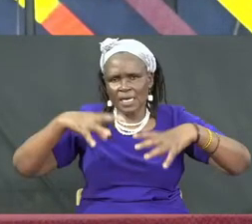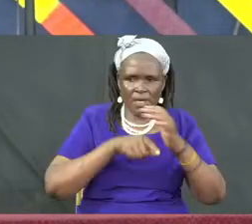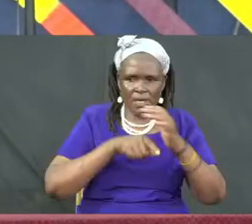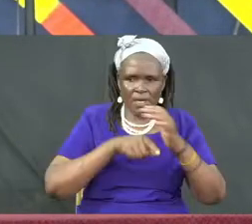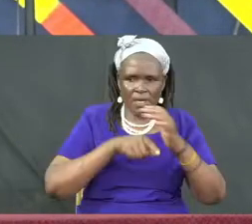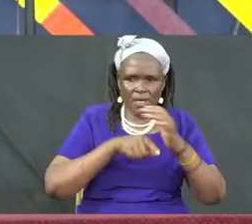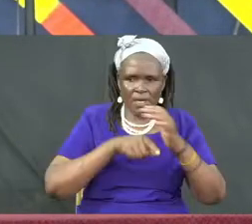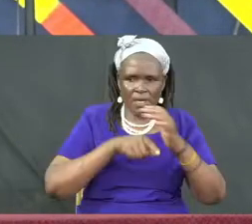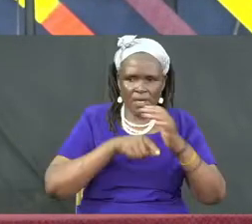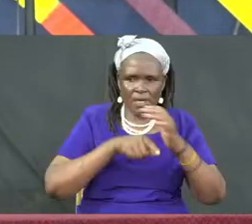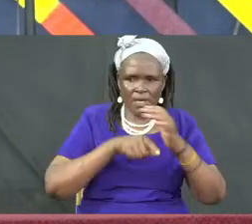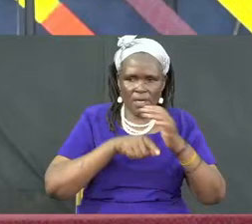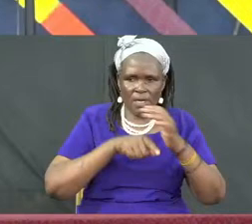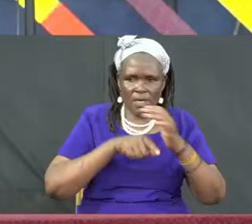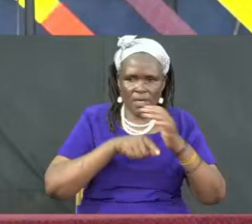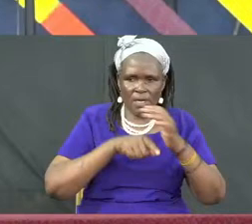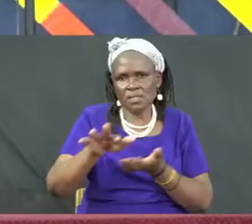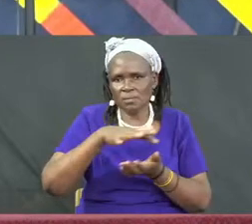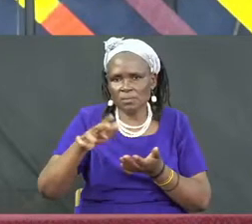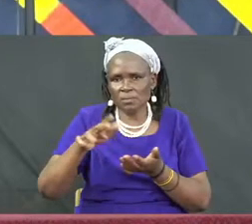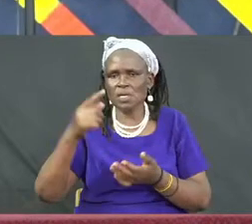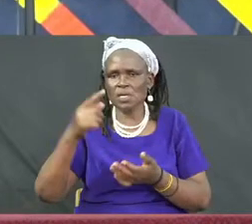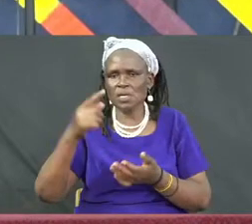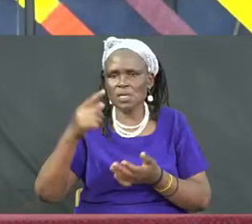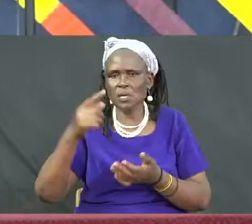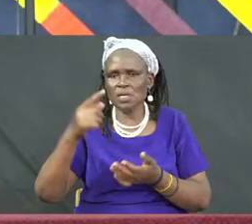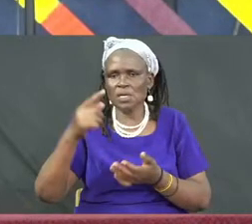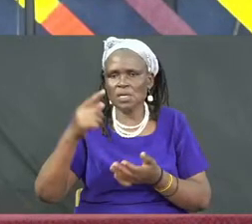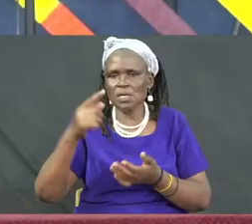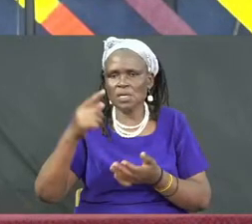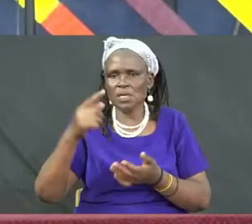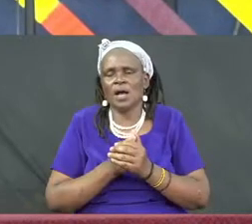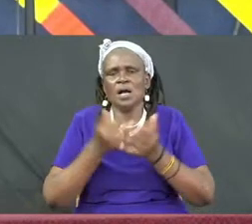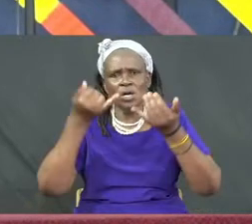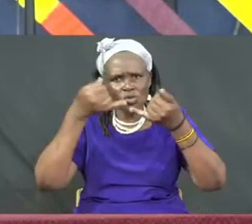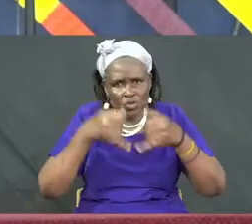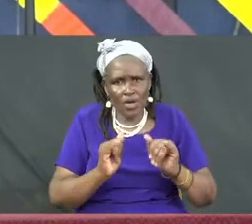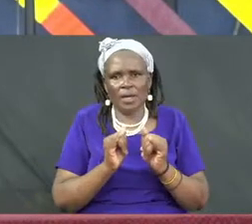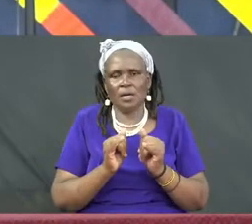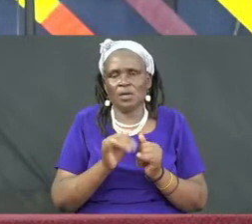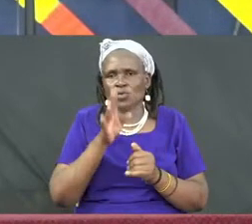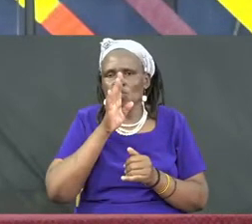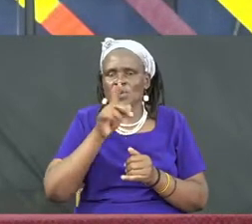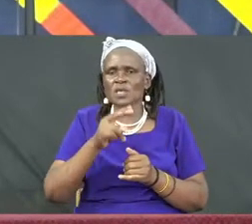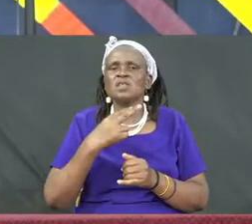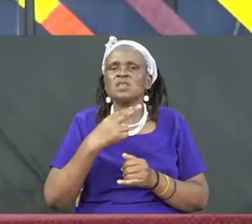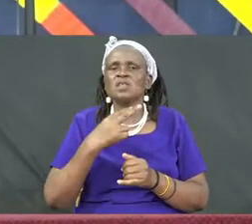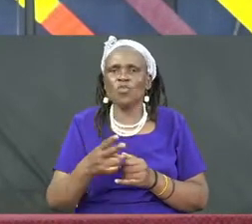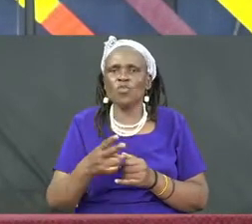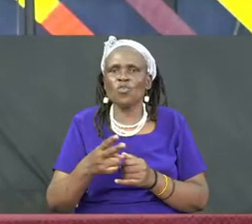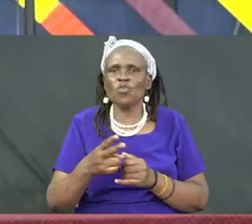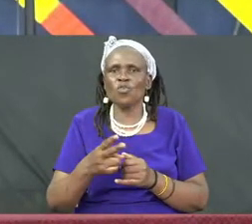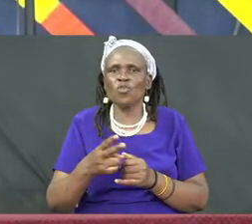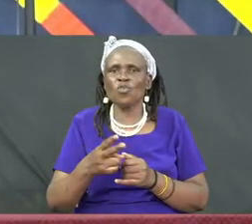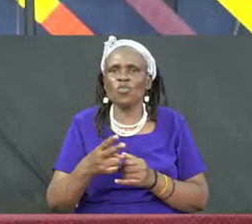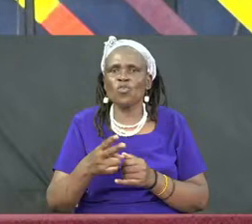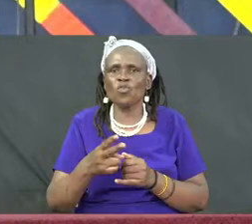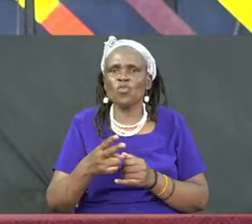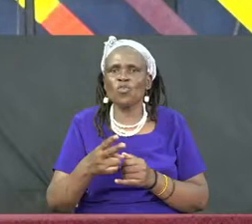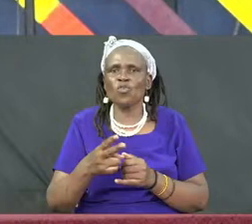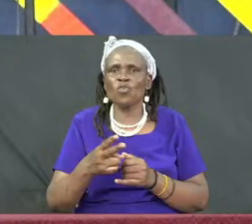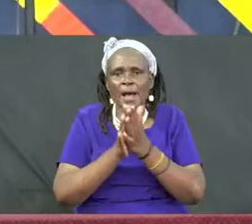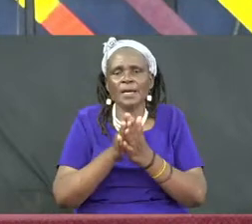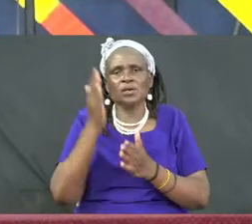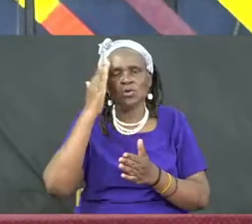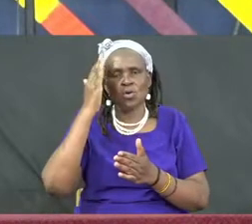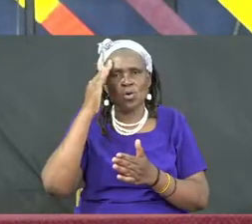your business environment, at home. Strive to be that one voice of reason in that space. I know